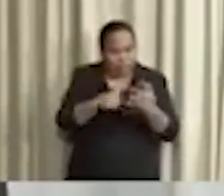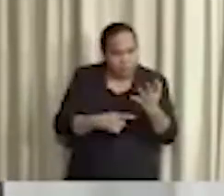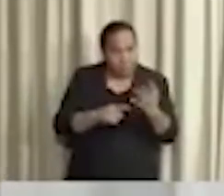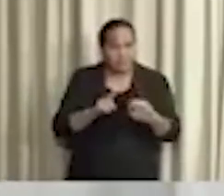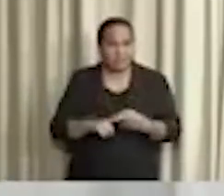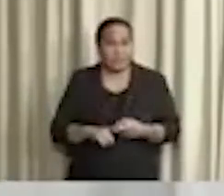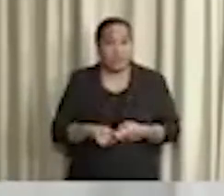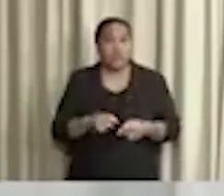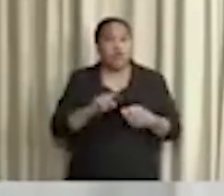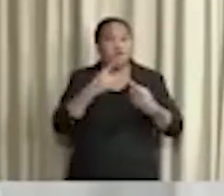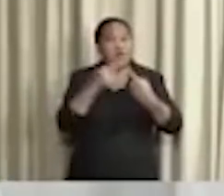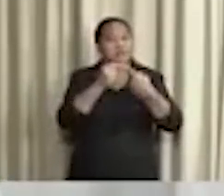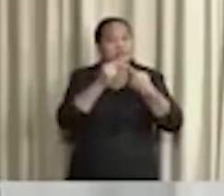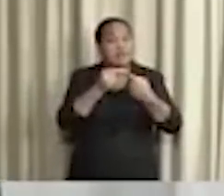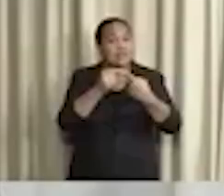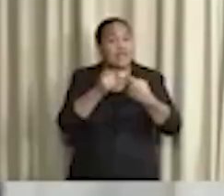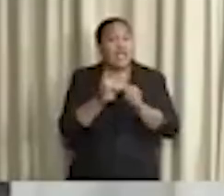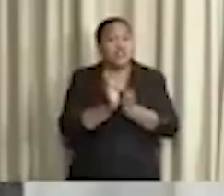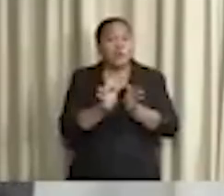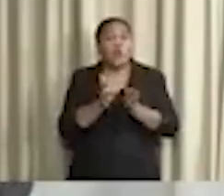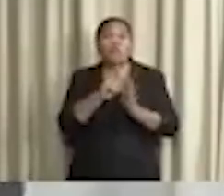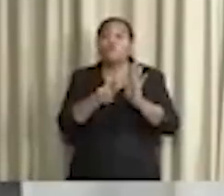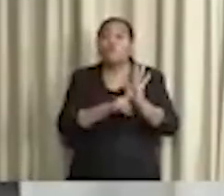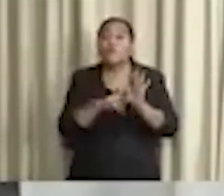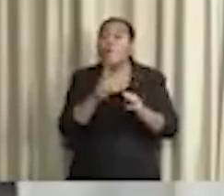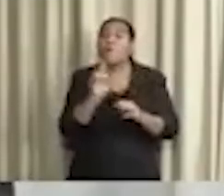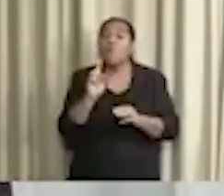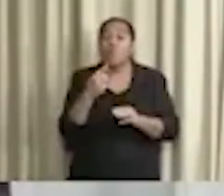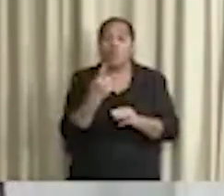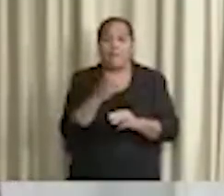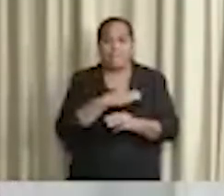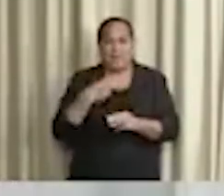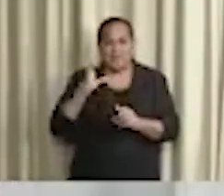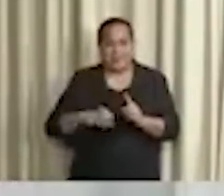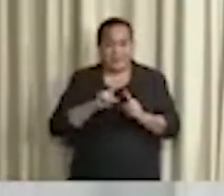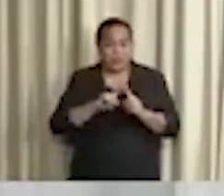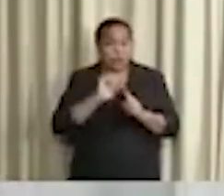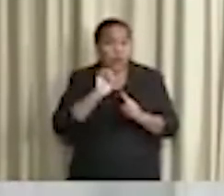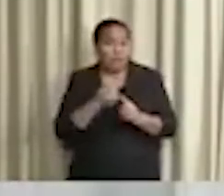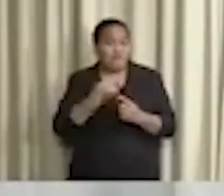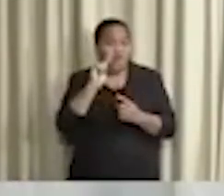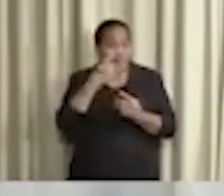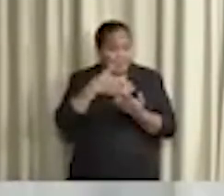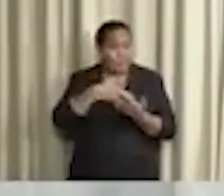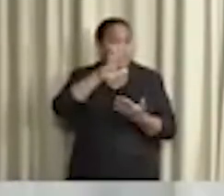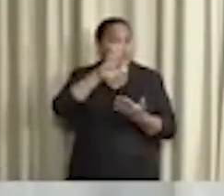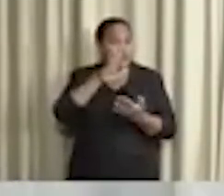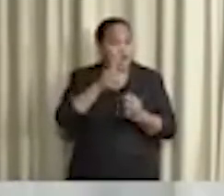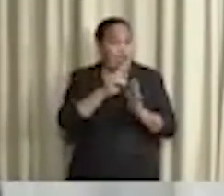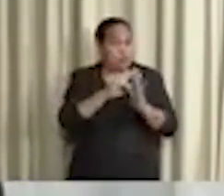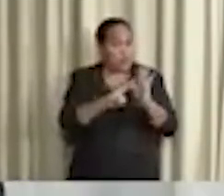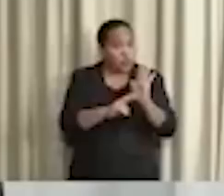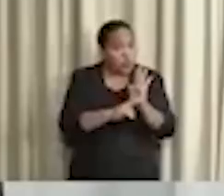and guidelines for ministers. Cabinet first approved the general rules and guidelines for